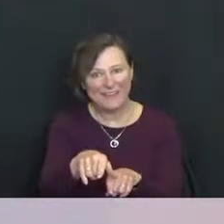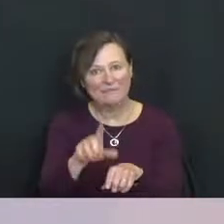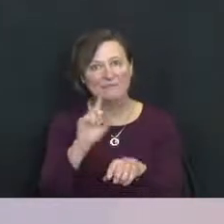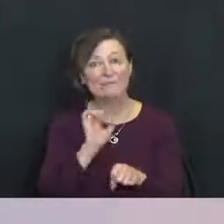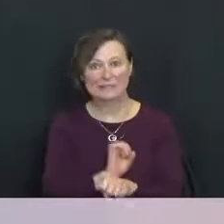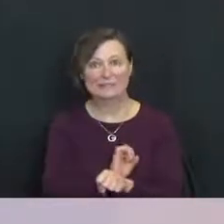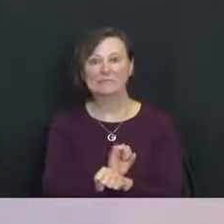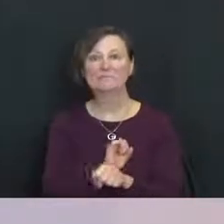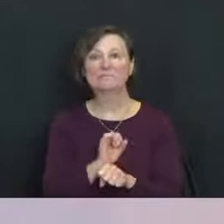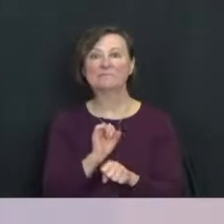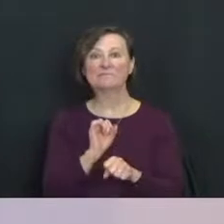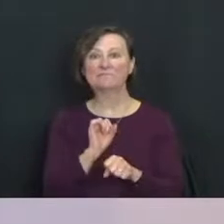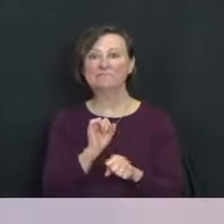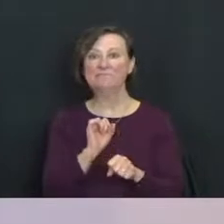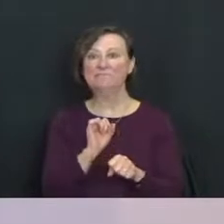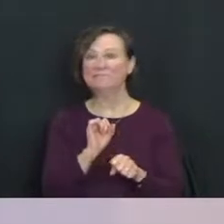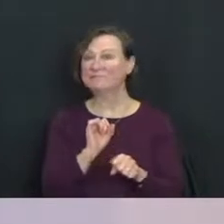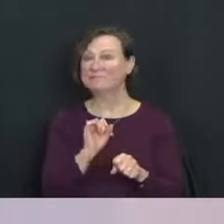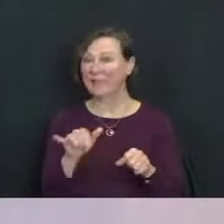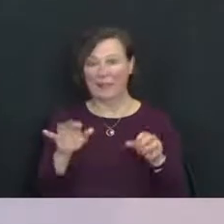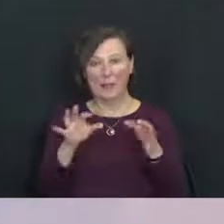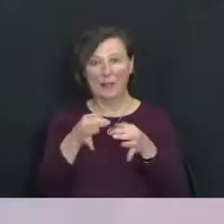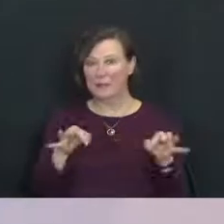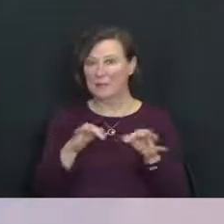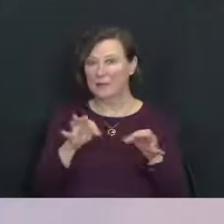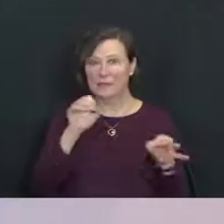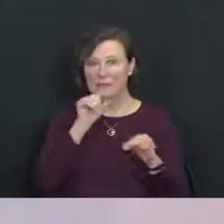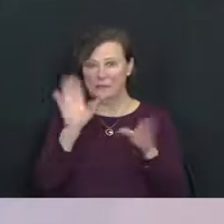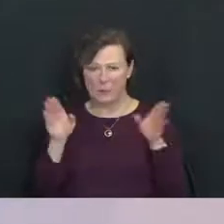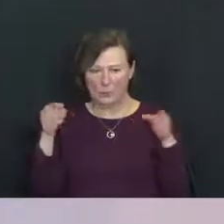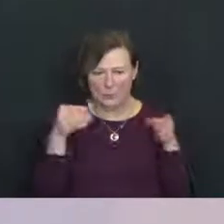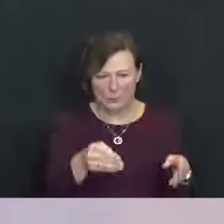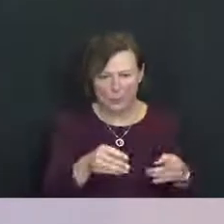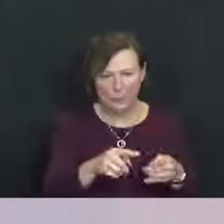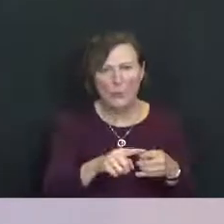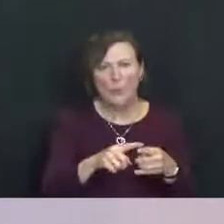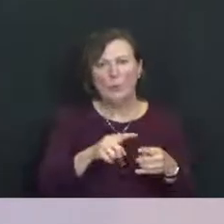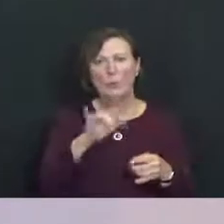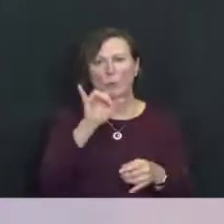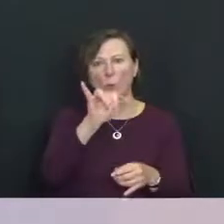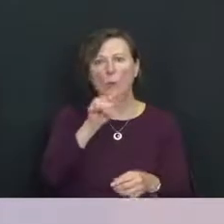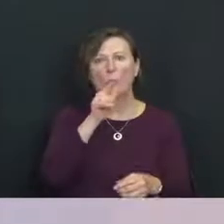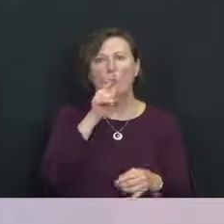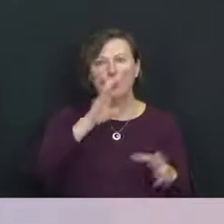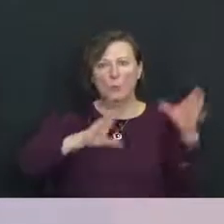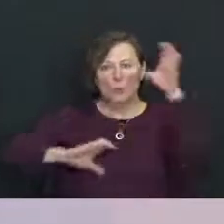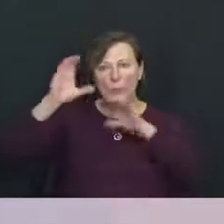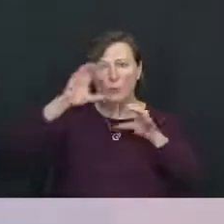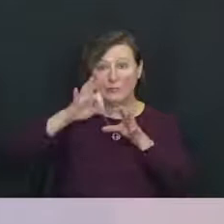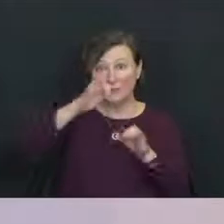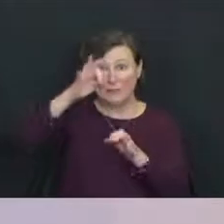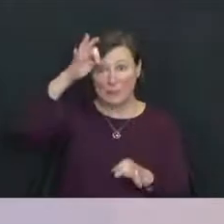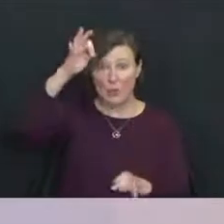Indeed, this message is not confined to those who seek the spiritual path to success. It's recommended as the path to success